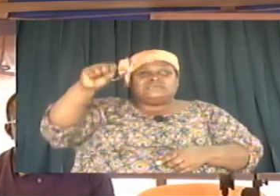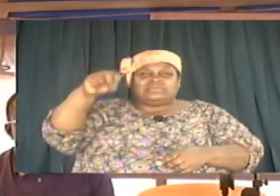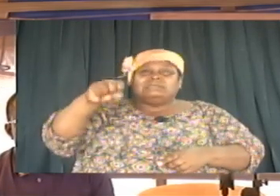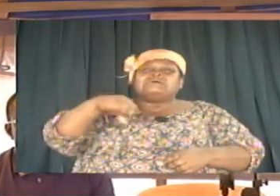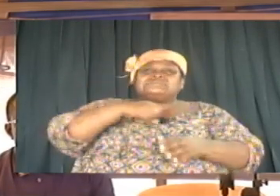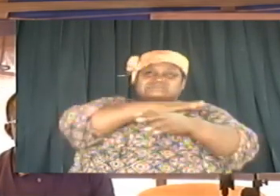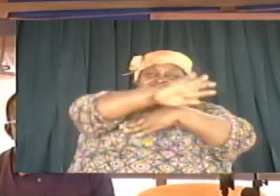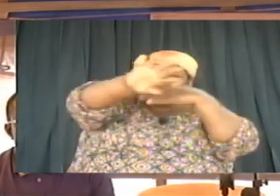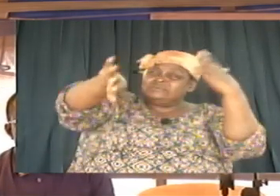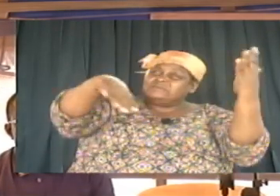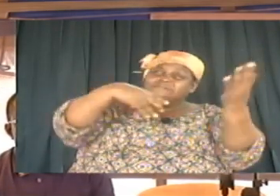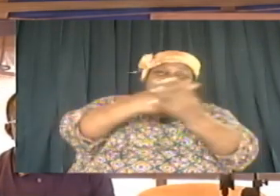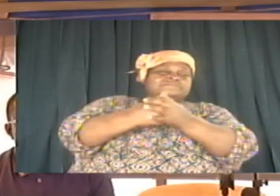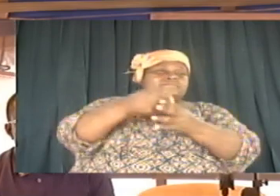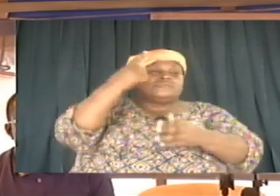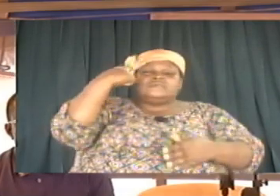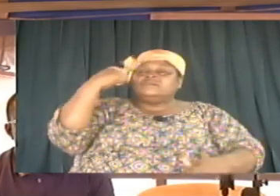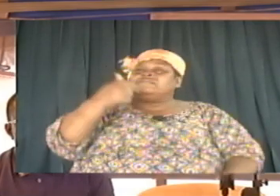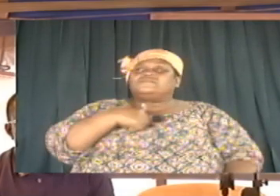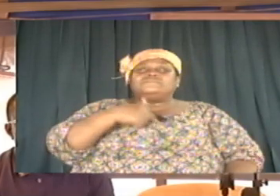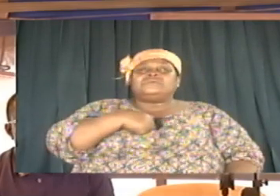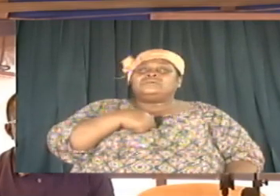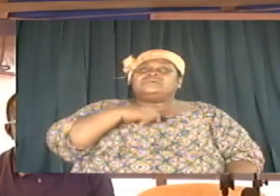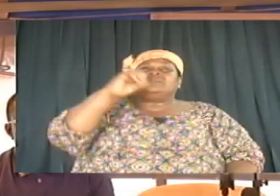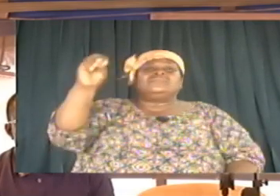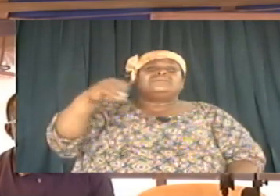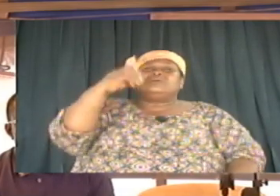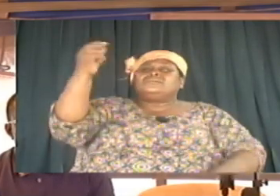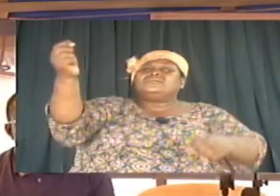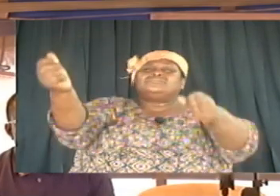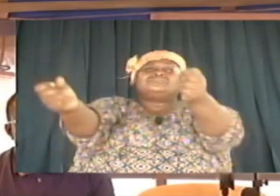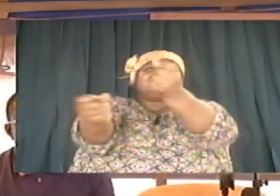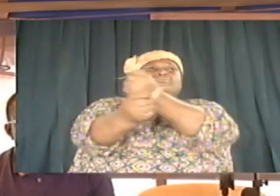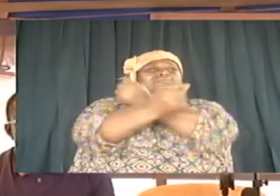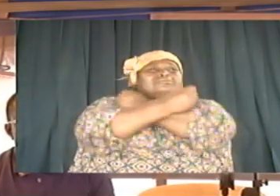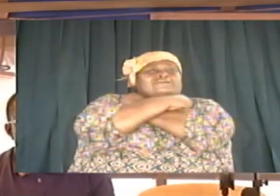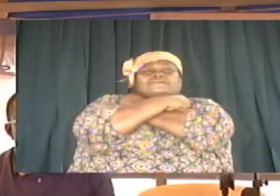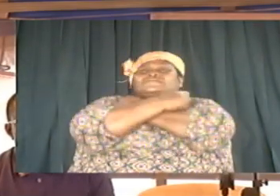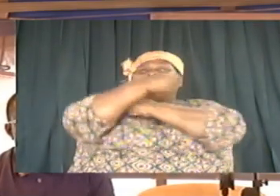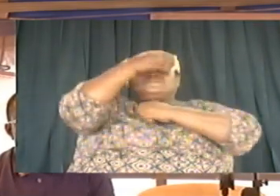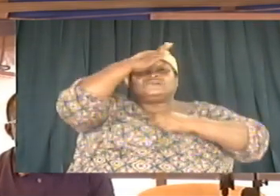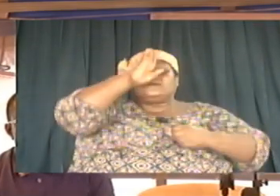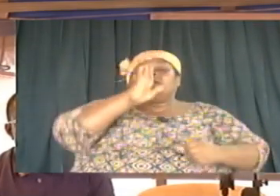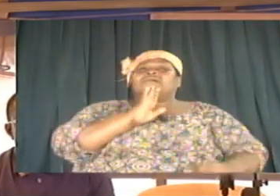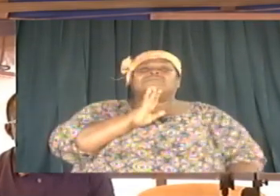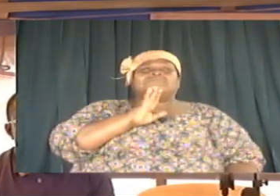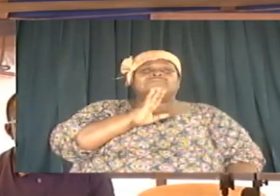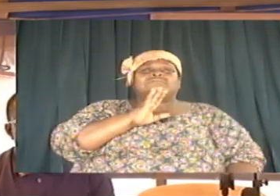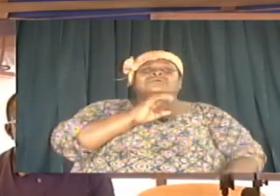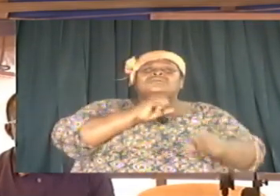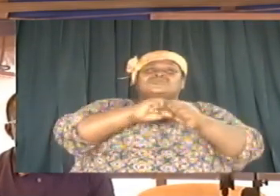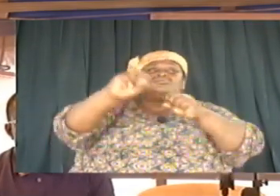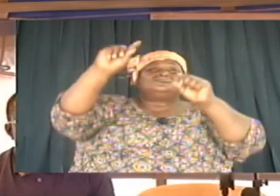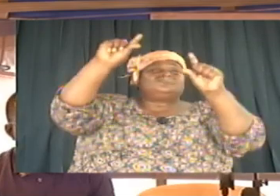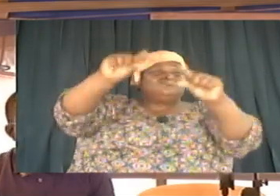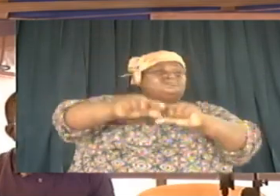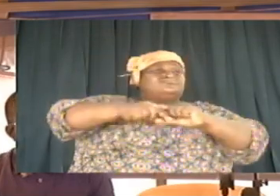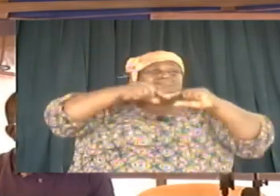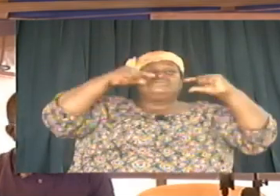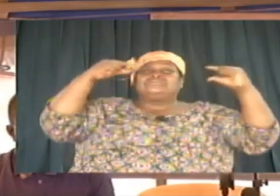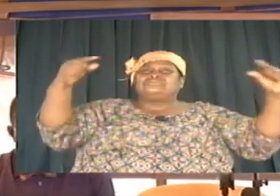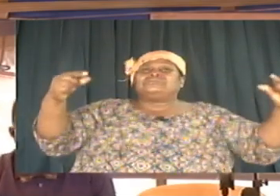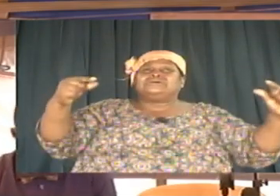all for me. Oh, love of God, so great,